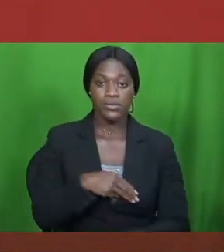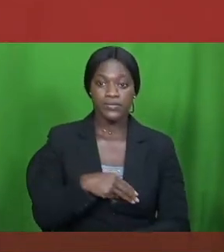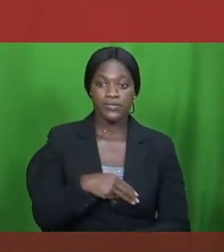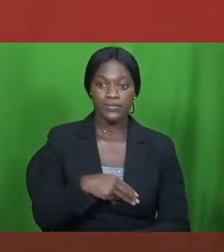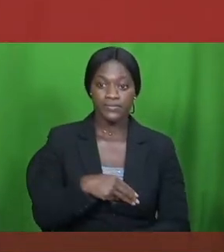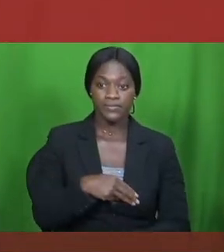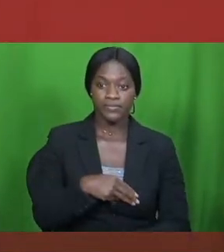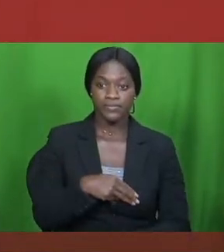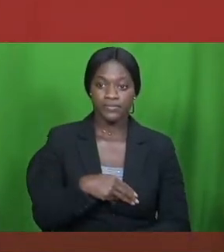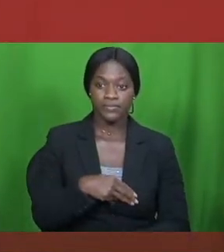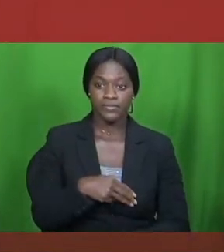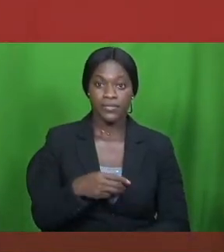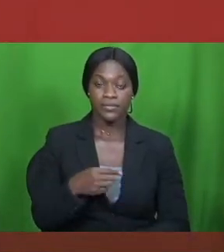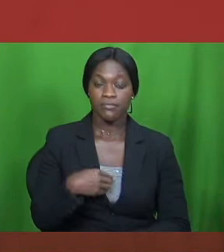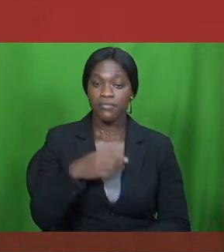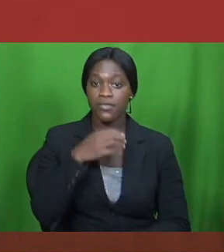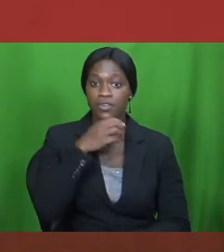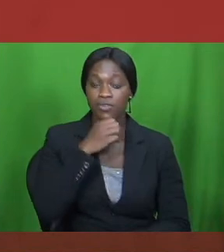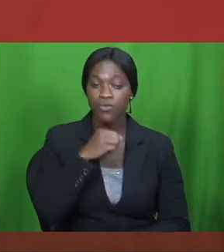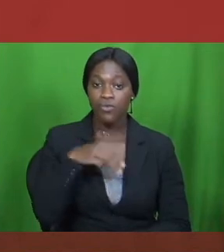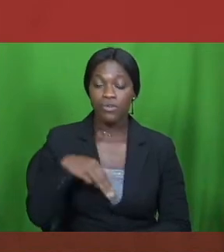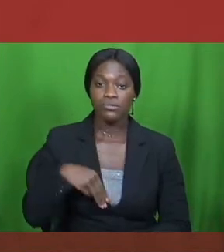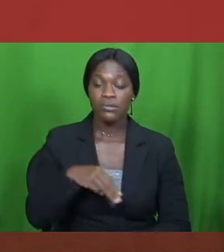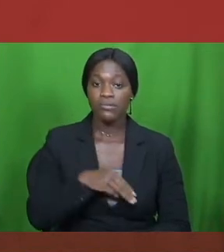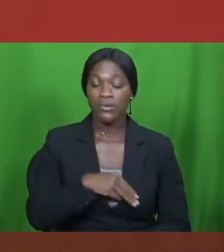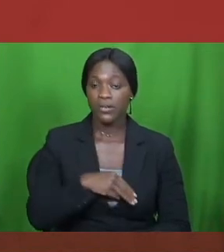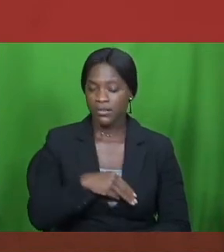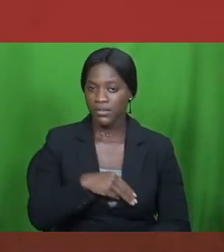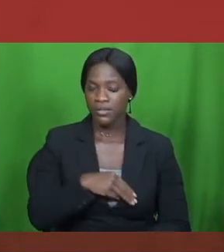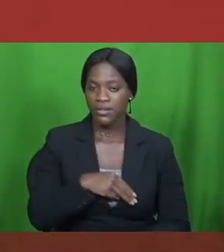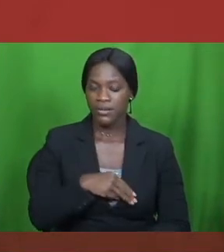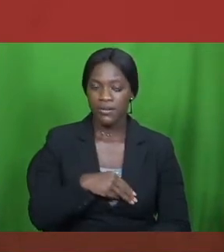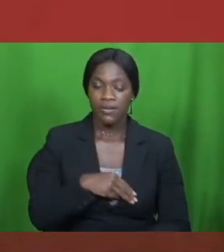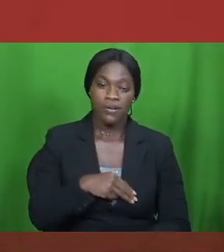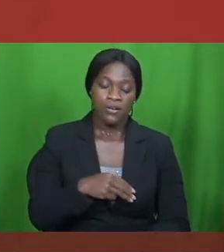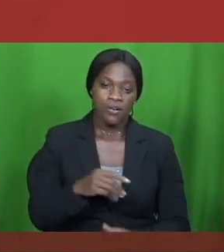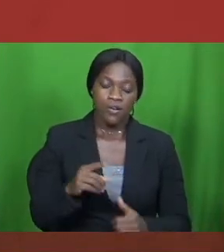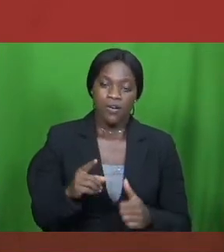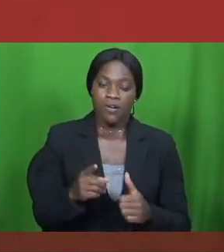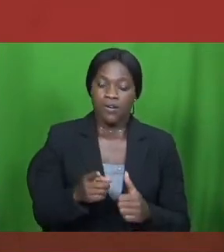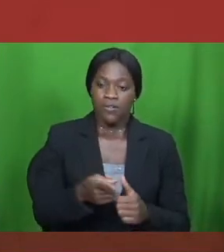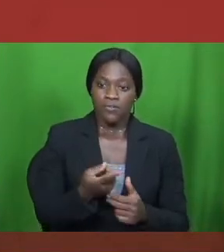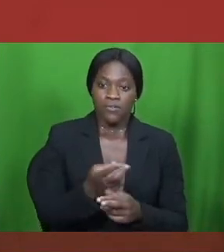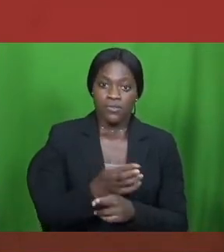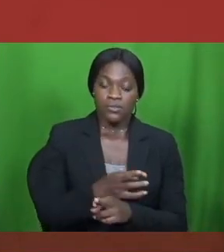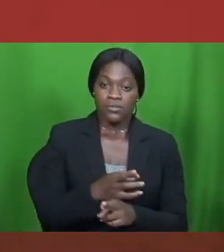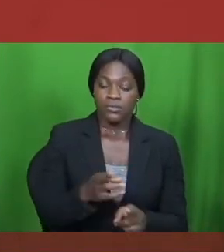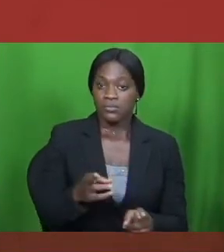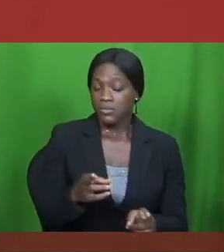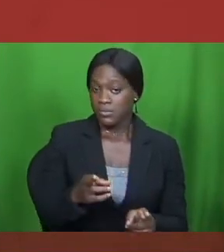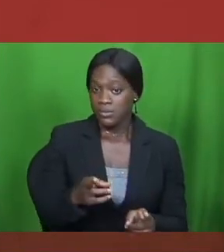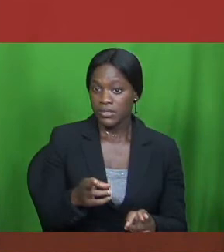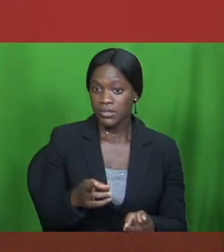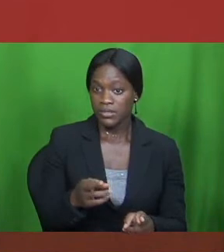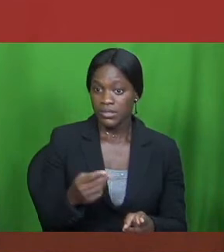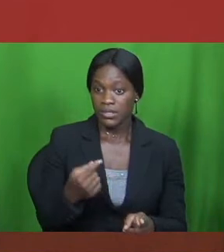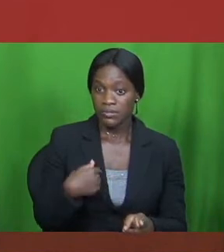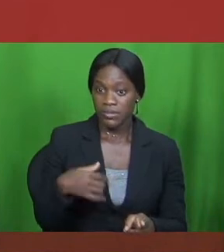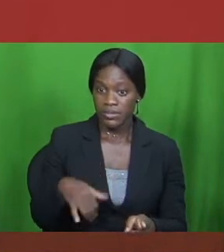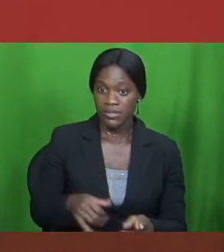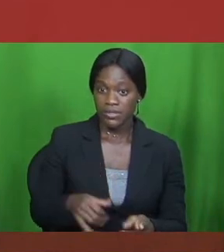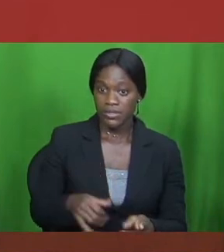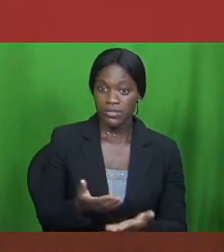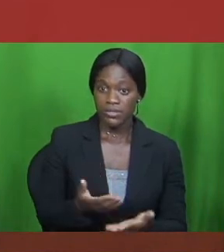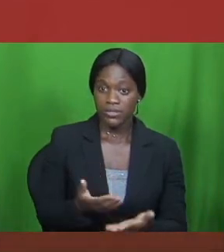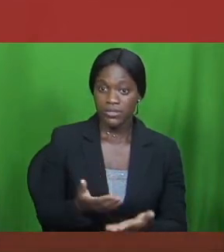of the First Parliament of the Fourth Republic still available in this House, I think